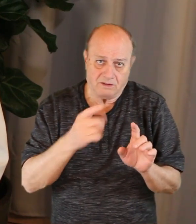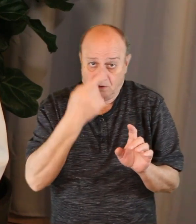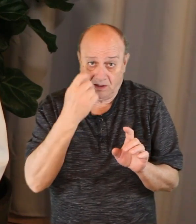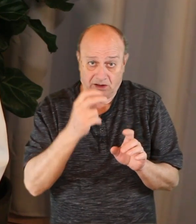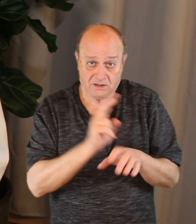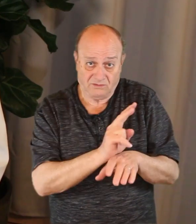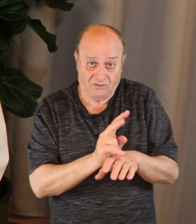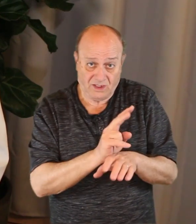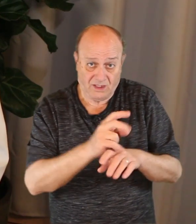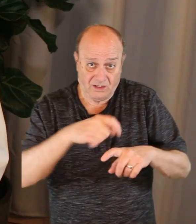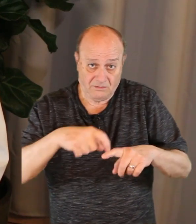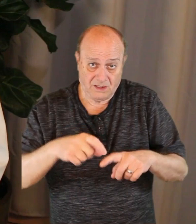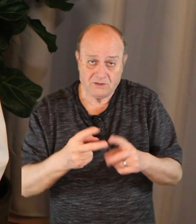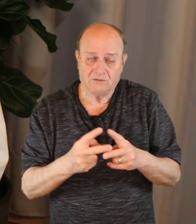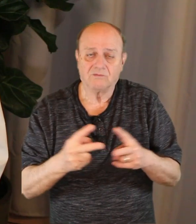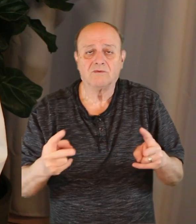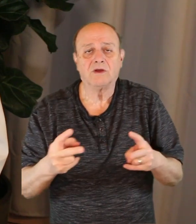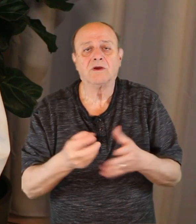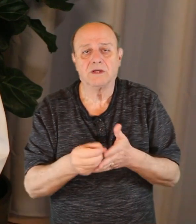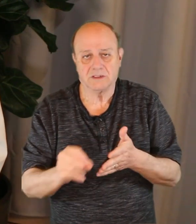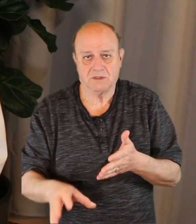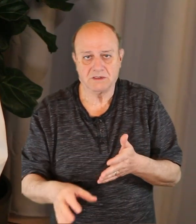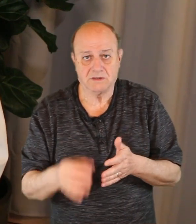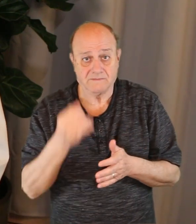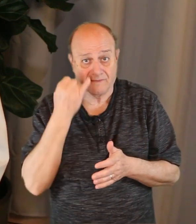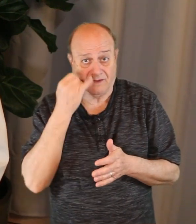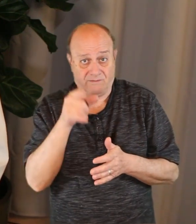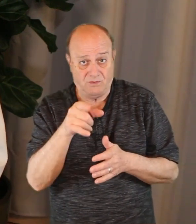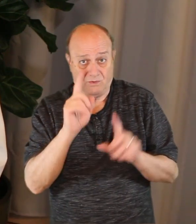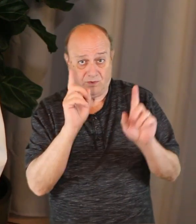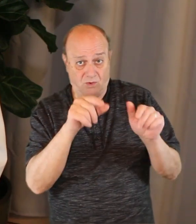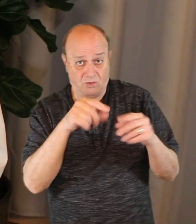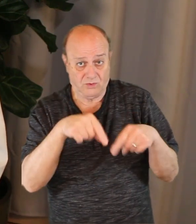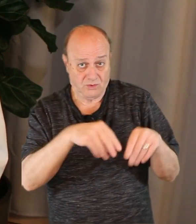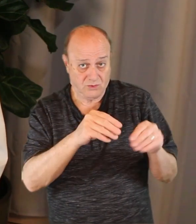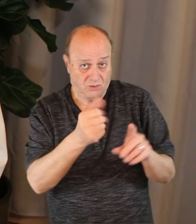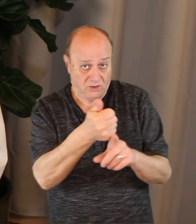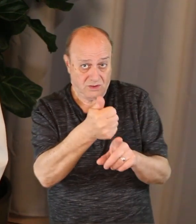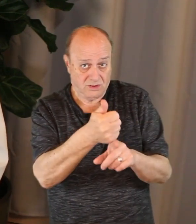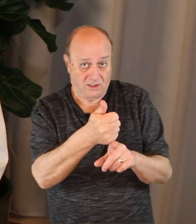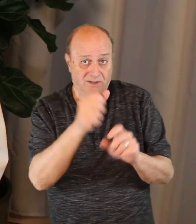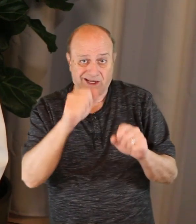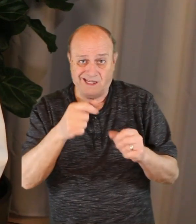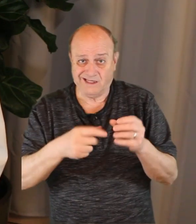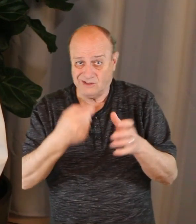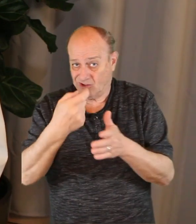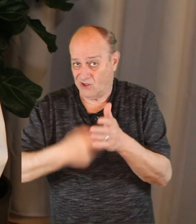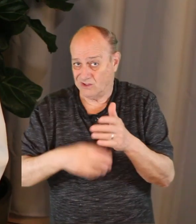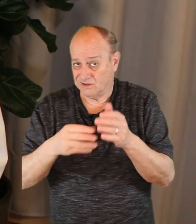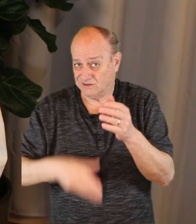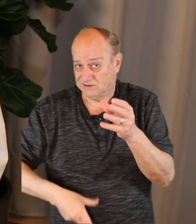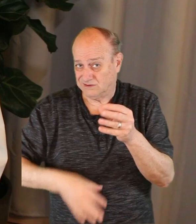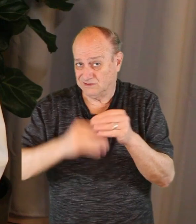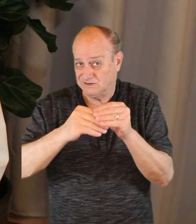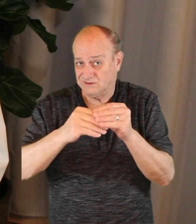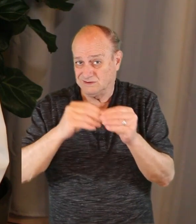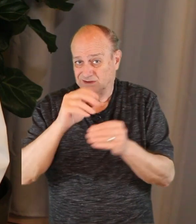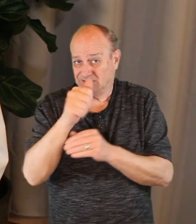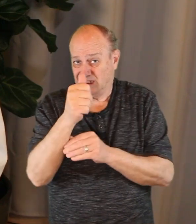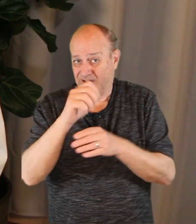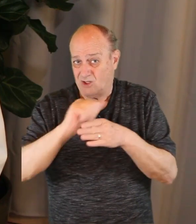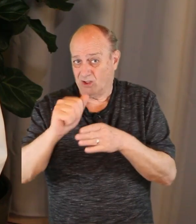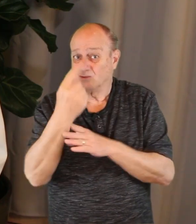beans are very expensive. If you were to buy a vanilla bean in the store, they can cost upwards to $10 for one